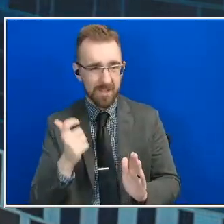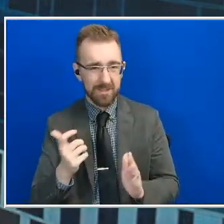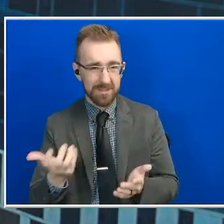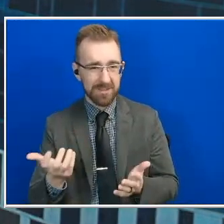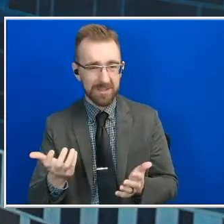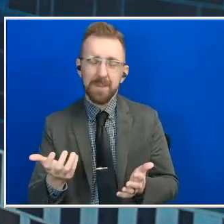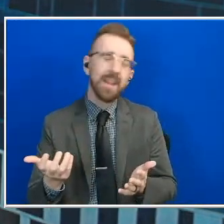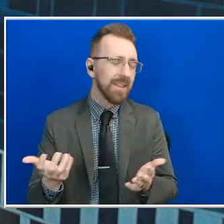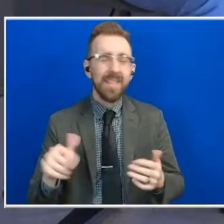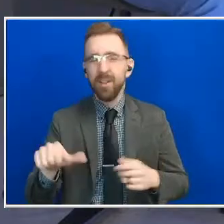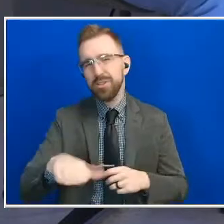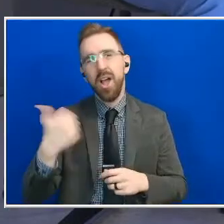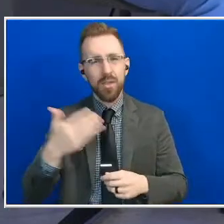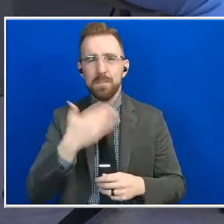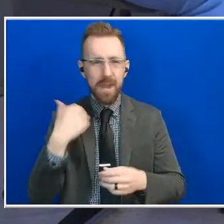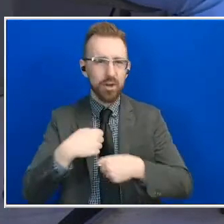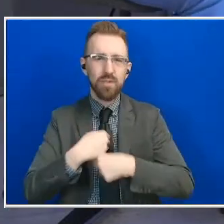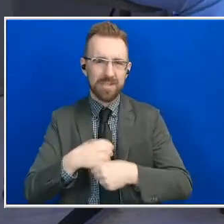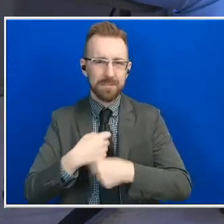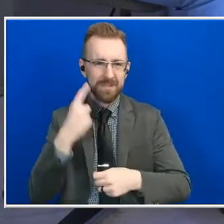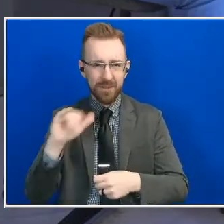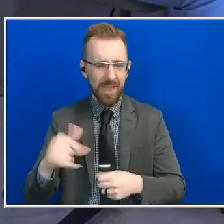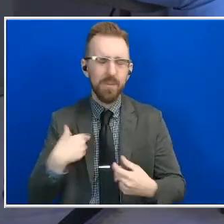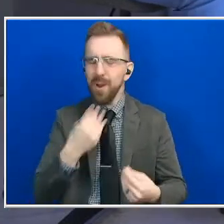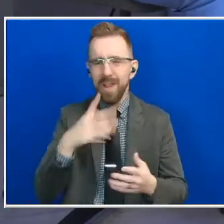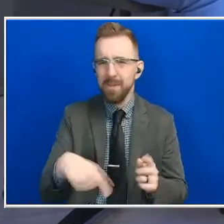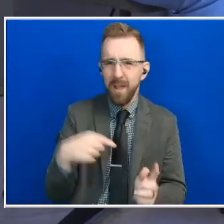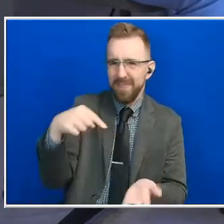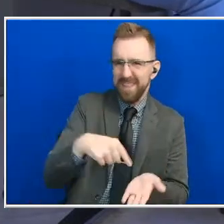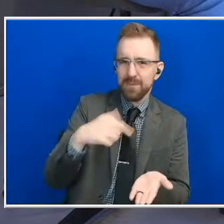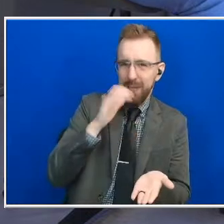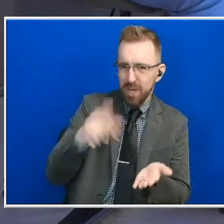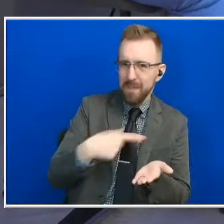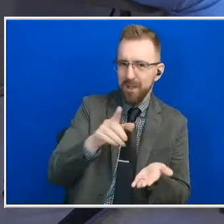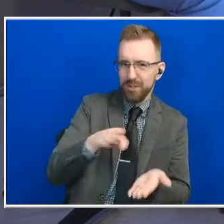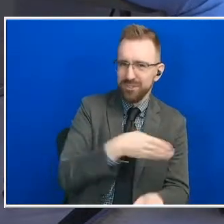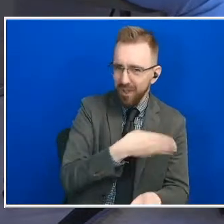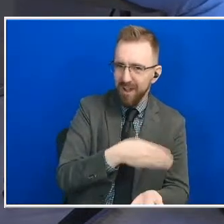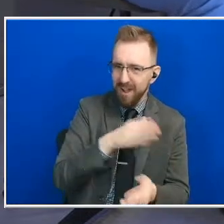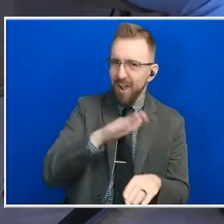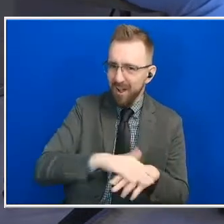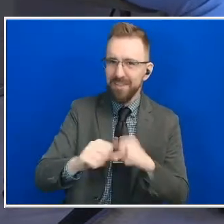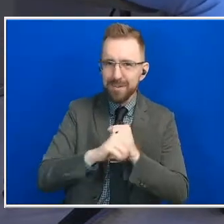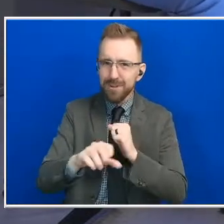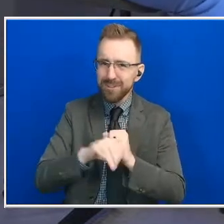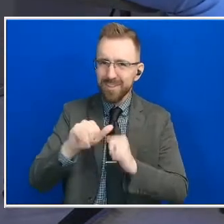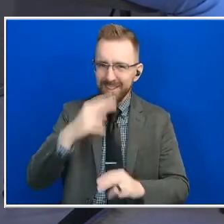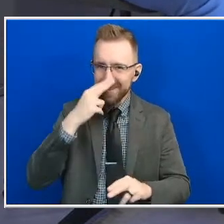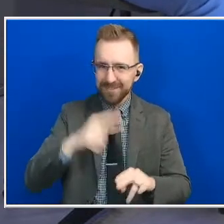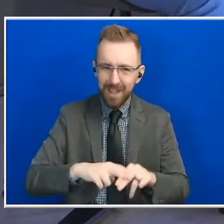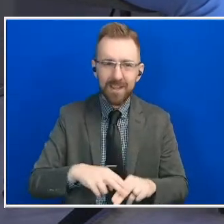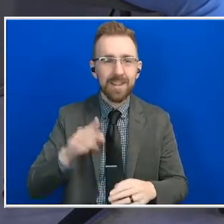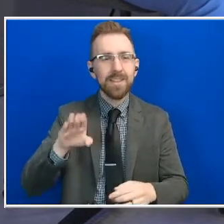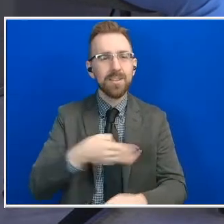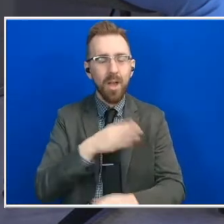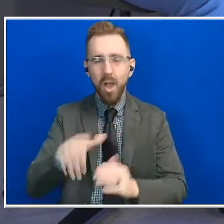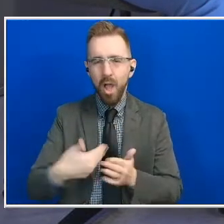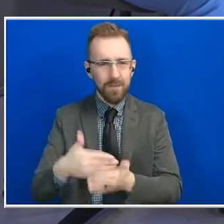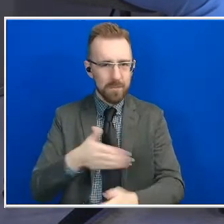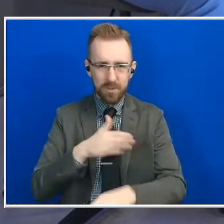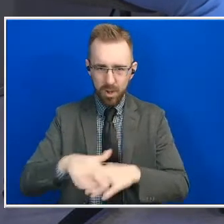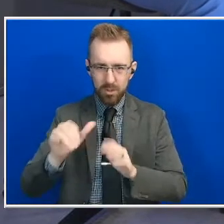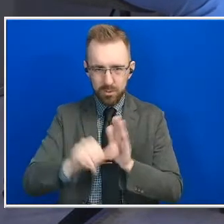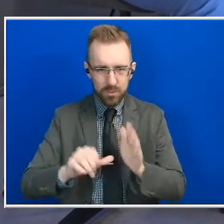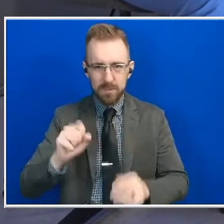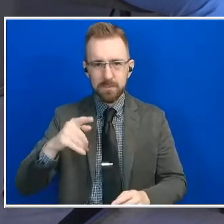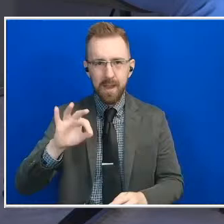recipes for Triscuit. We don't care about the Triscuit. Yeah. We just care about hearing this Yeah, awesome so the song, yeah, the This song is is so on fun. This, Okay. and the song, all our music's on YouTube and Spotify. The band's Antennas Up. If you